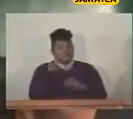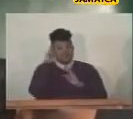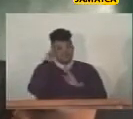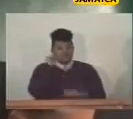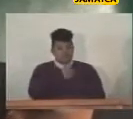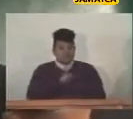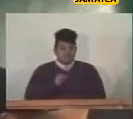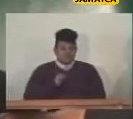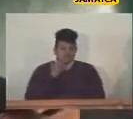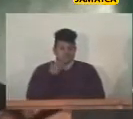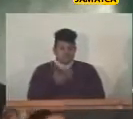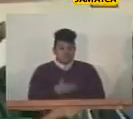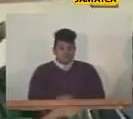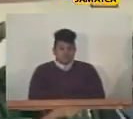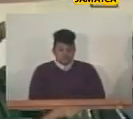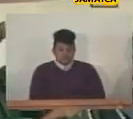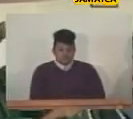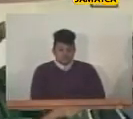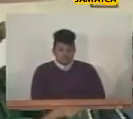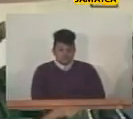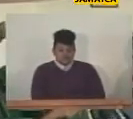Honourable Senate. I thank you.